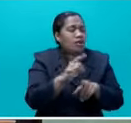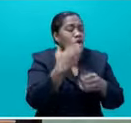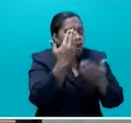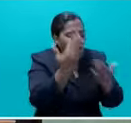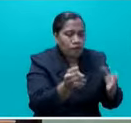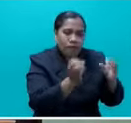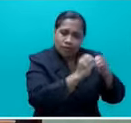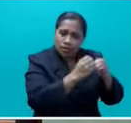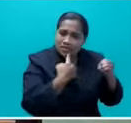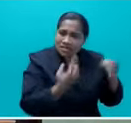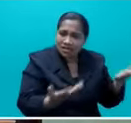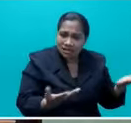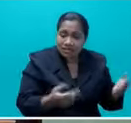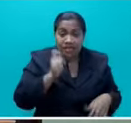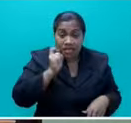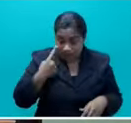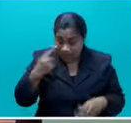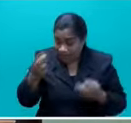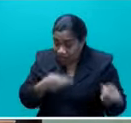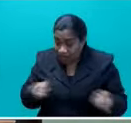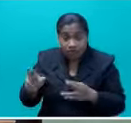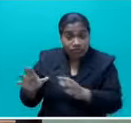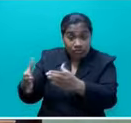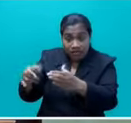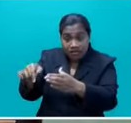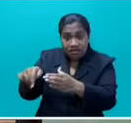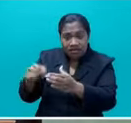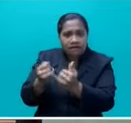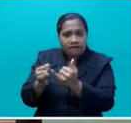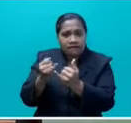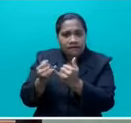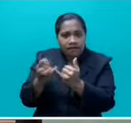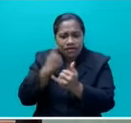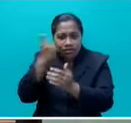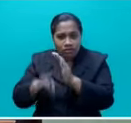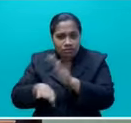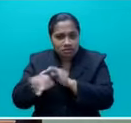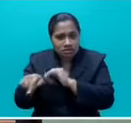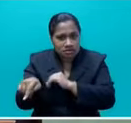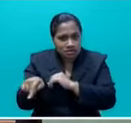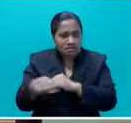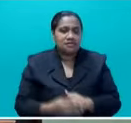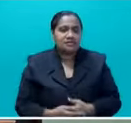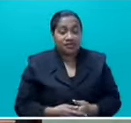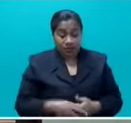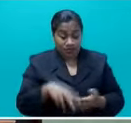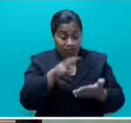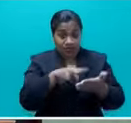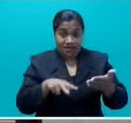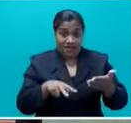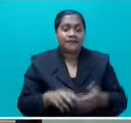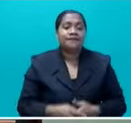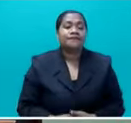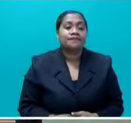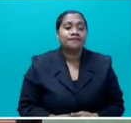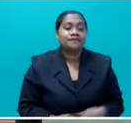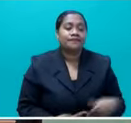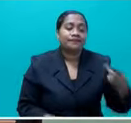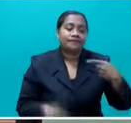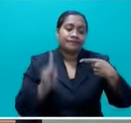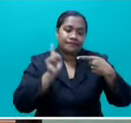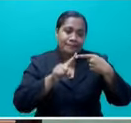of the committee, they are very cautious in the way they're recommending this. Let me just read. On one,